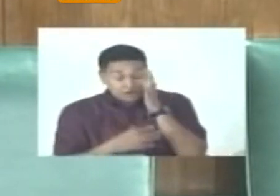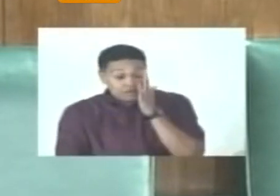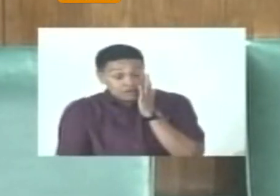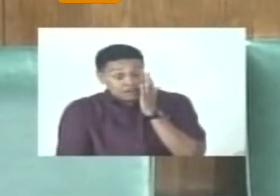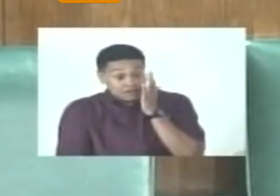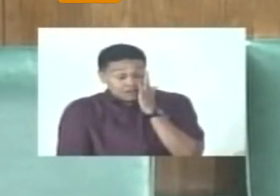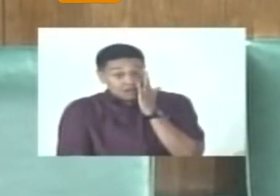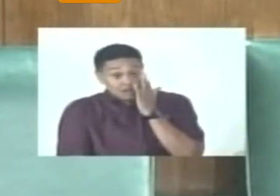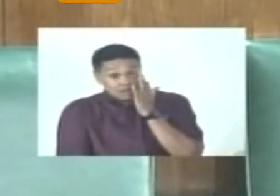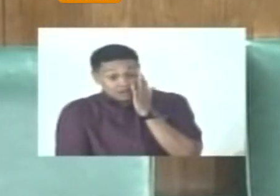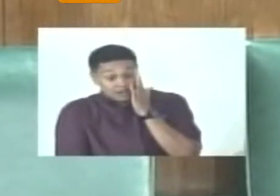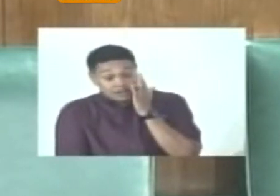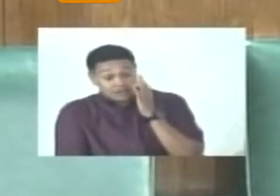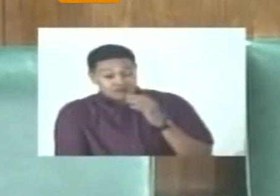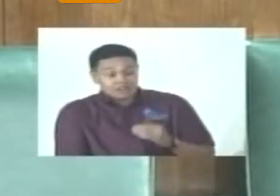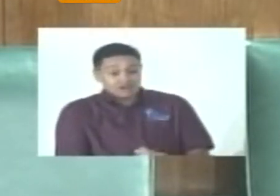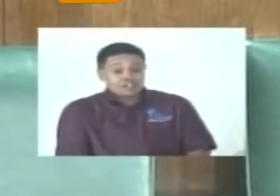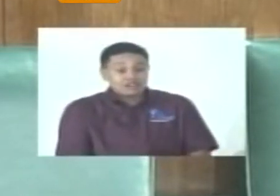It's easier to put